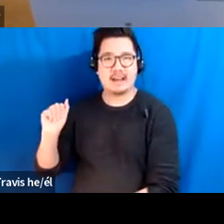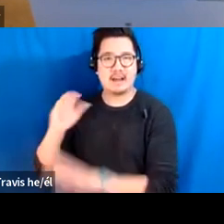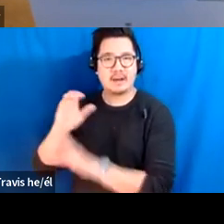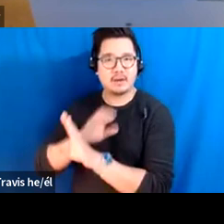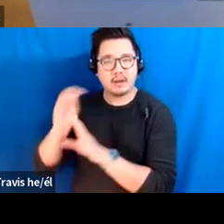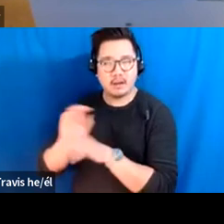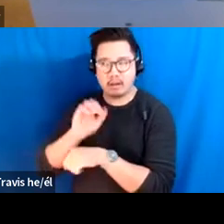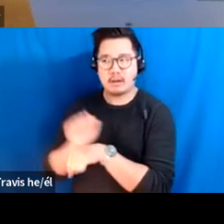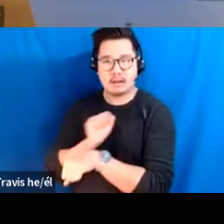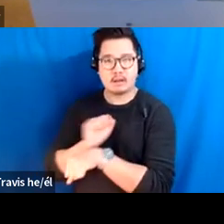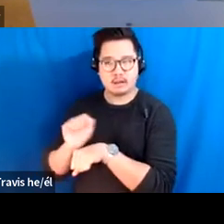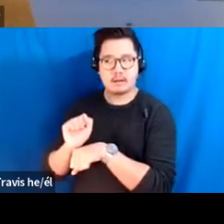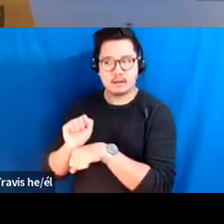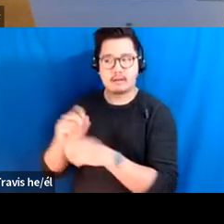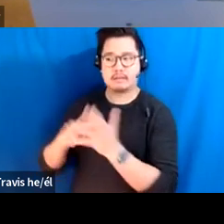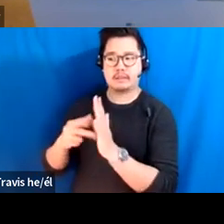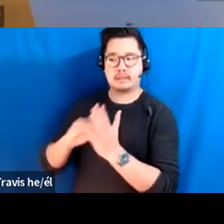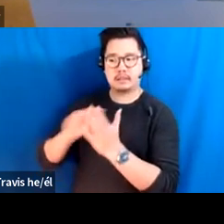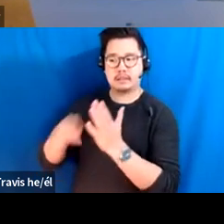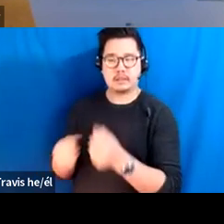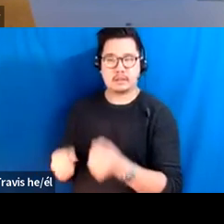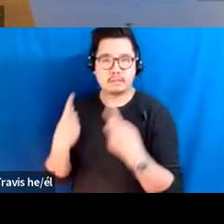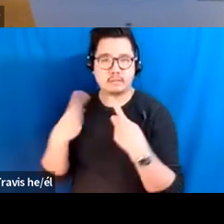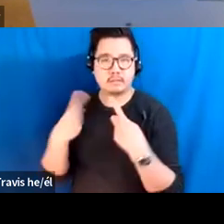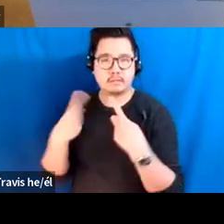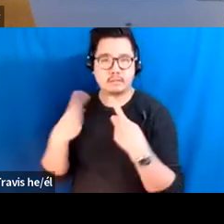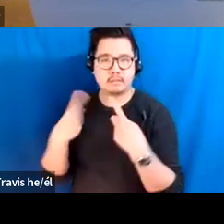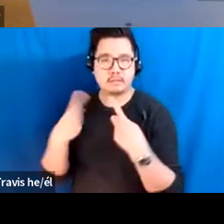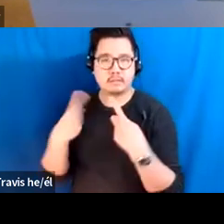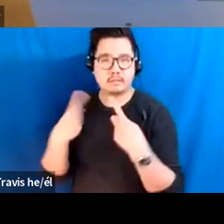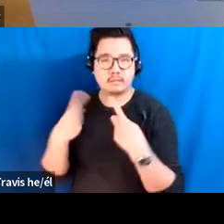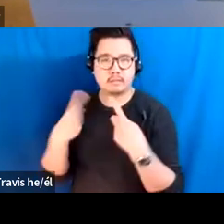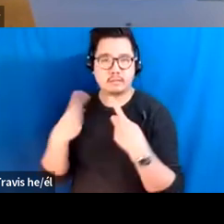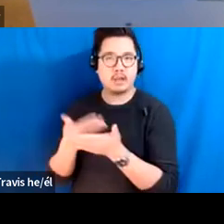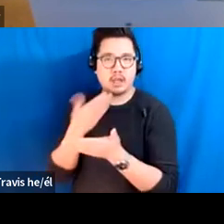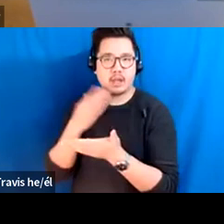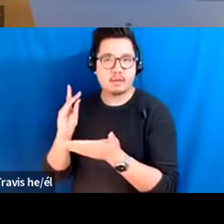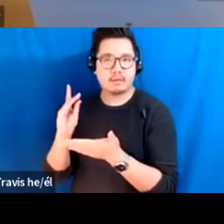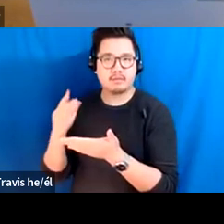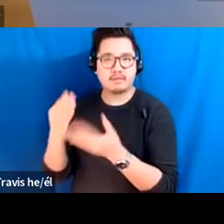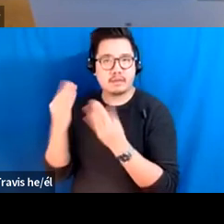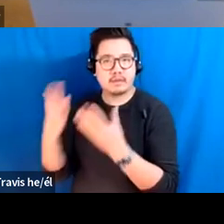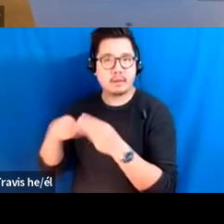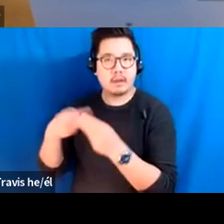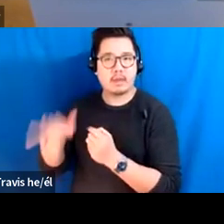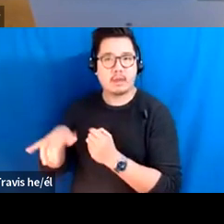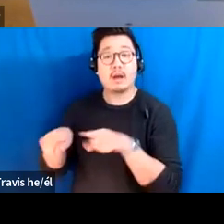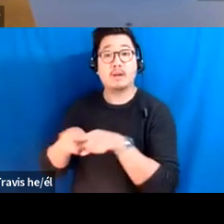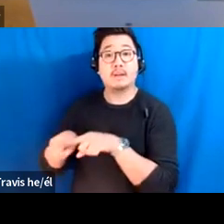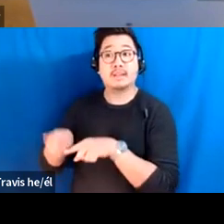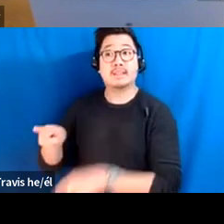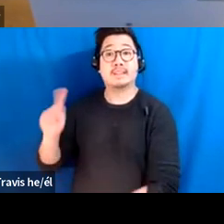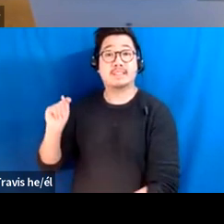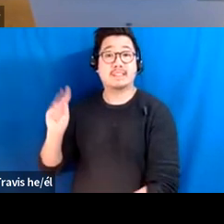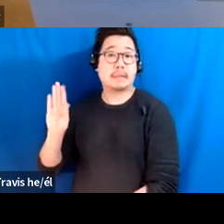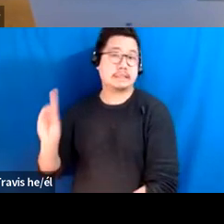actually our students are able to sort of deliver on those things and to have good information about that so i think tbd on sort of what that future is going to look like